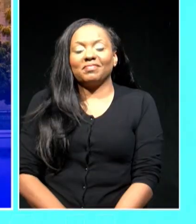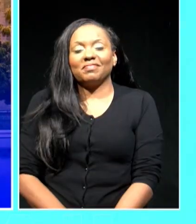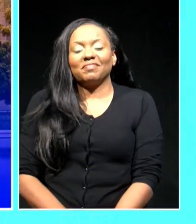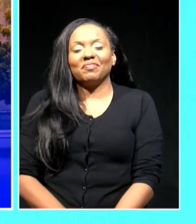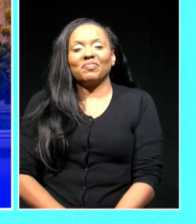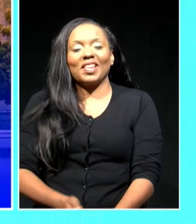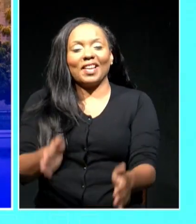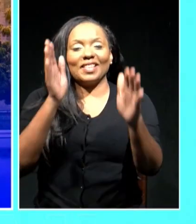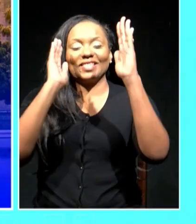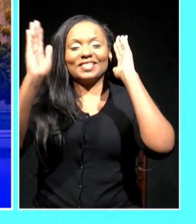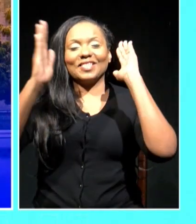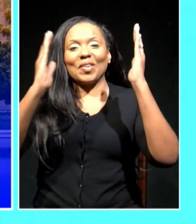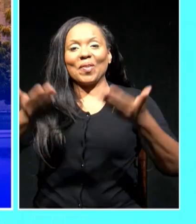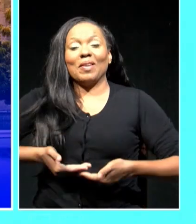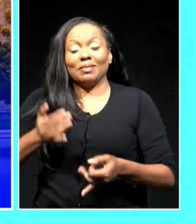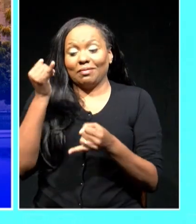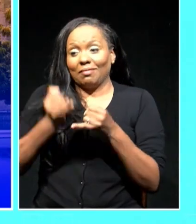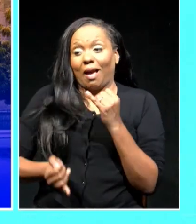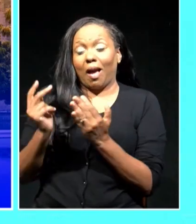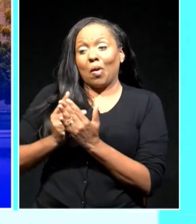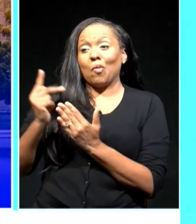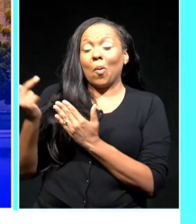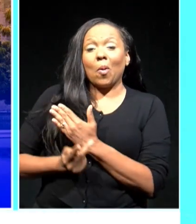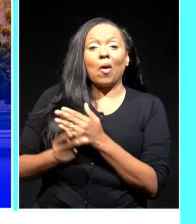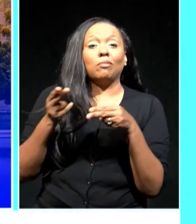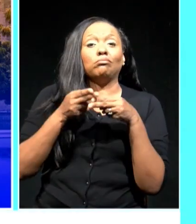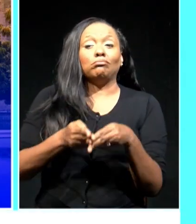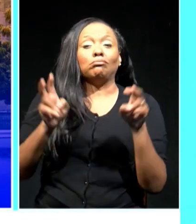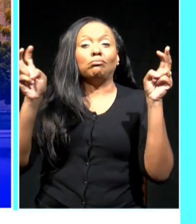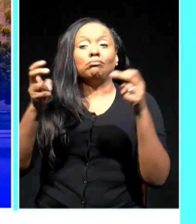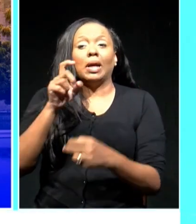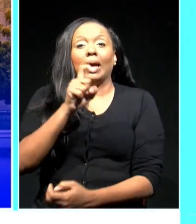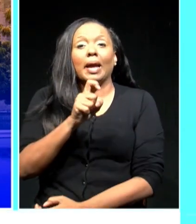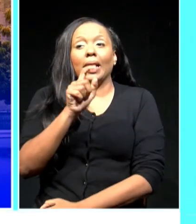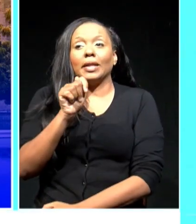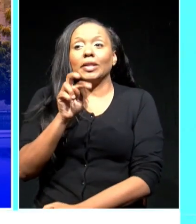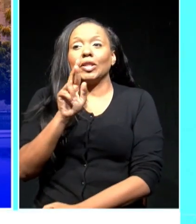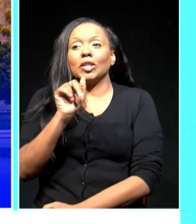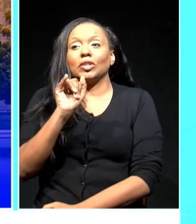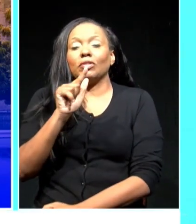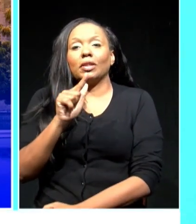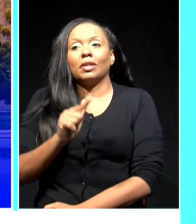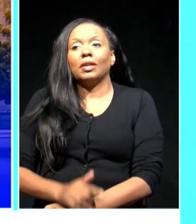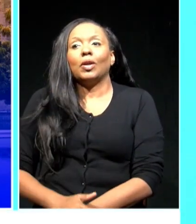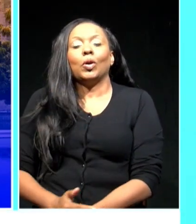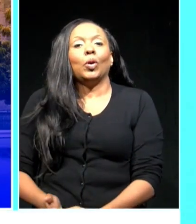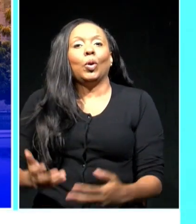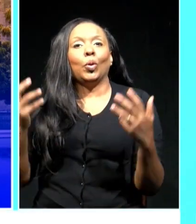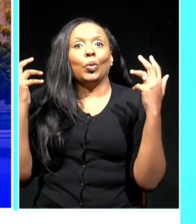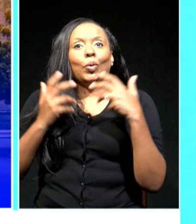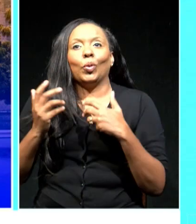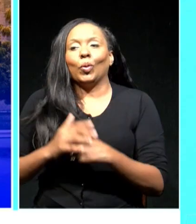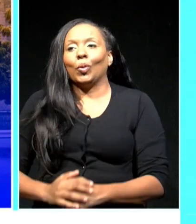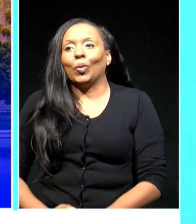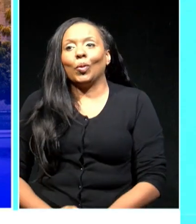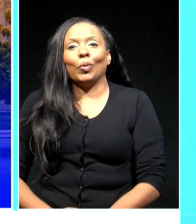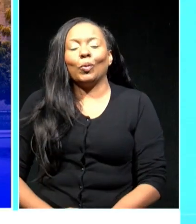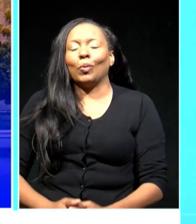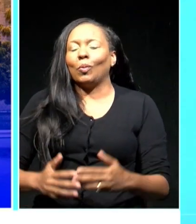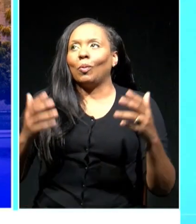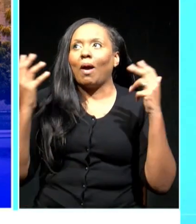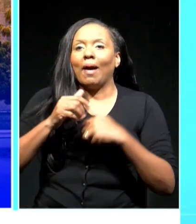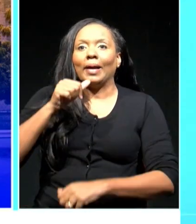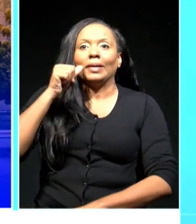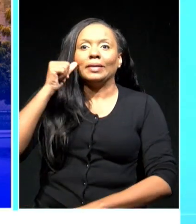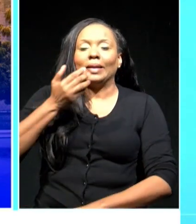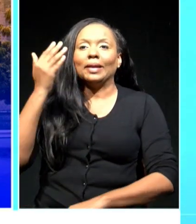And hello and welcome to the final program of X Trail. Well, what a night. Mia Moore Motley is definitely